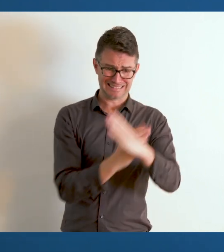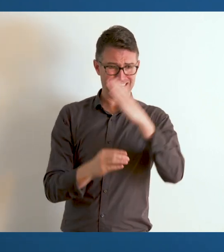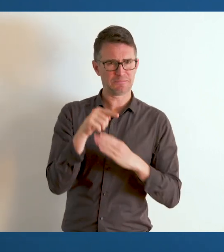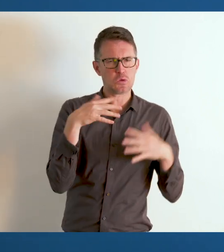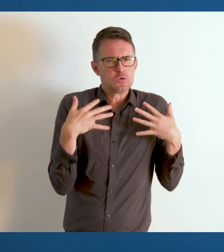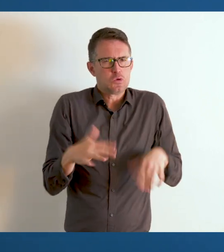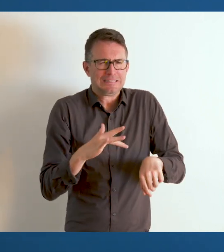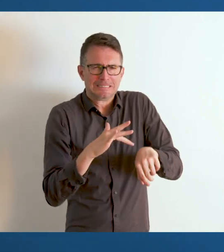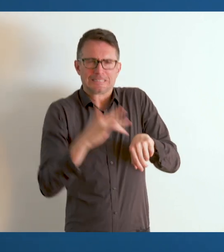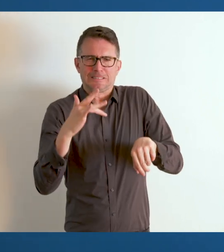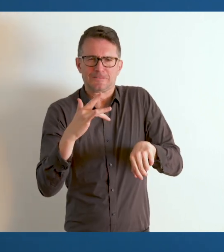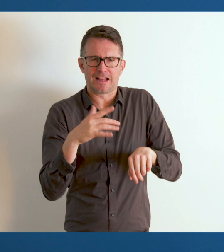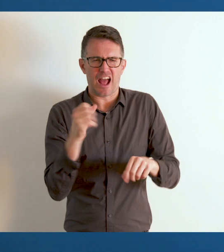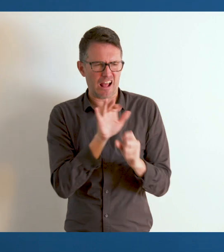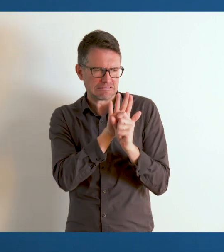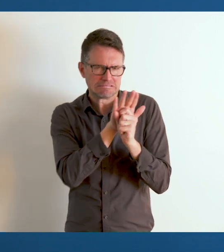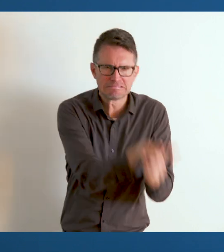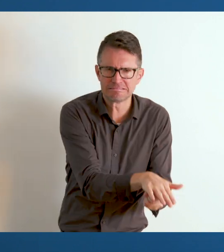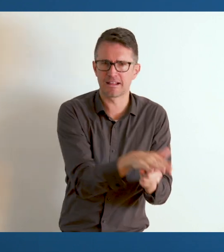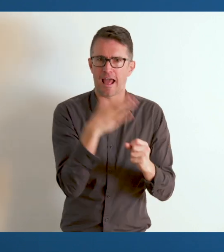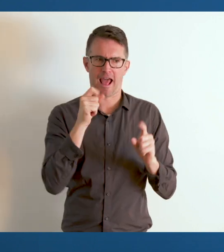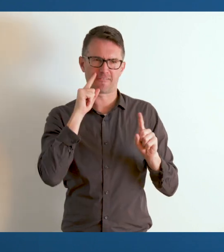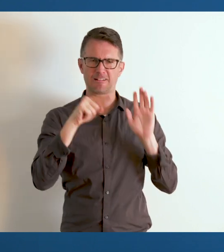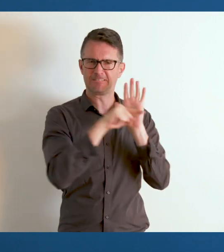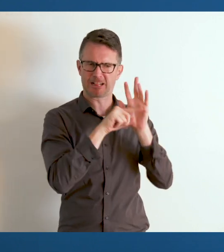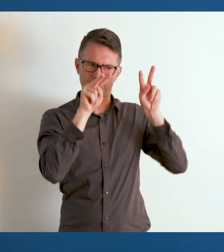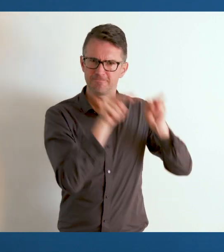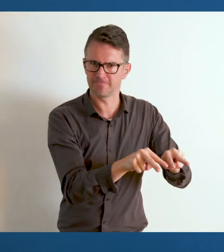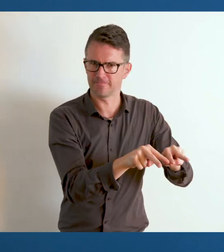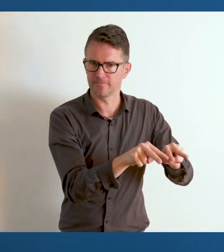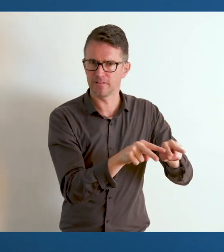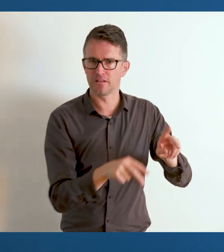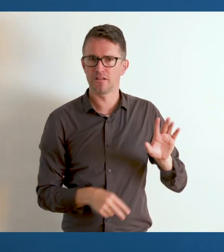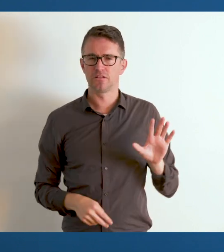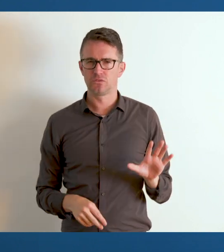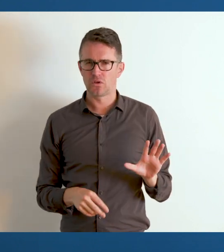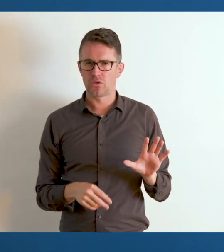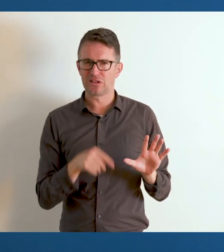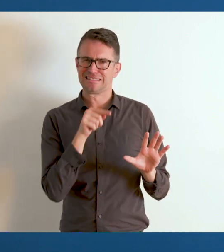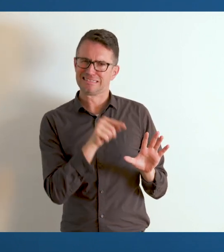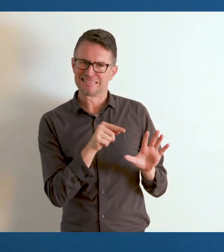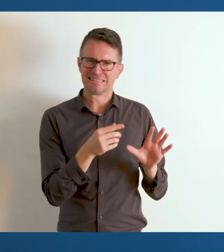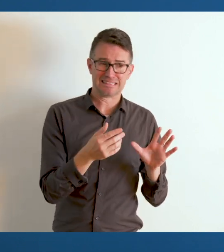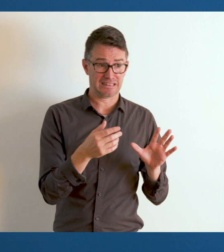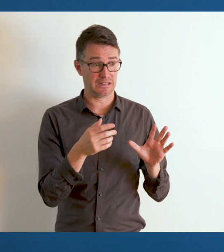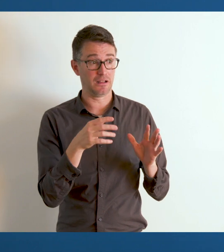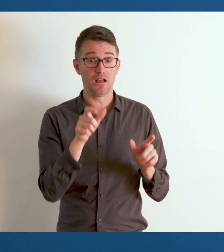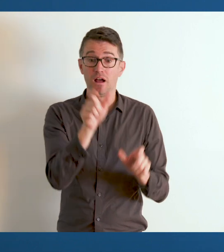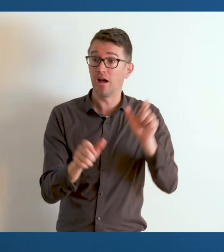is sensitive to stigma and discrimination, there